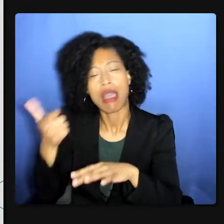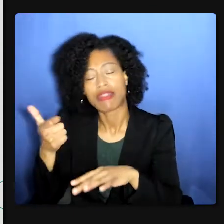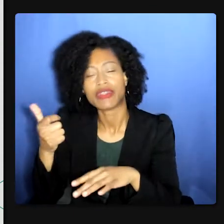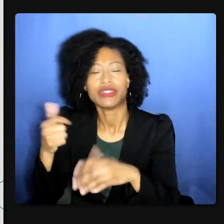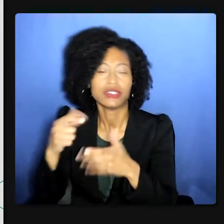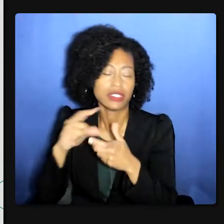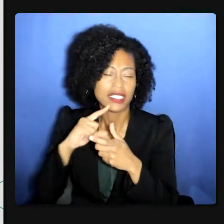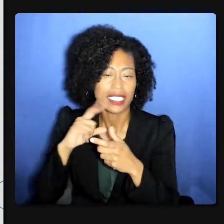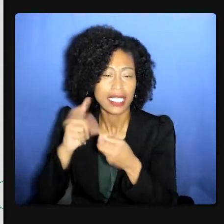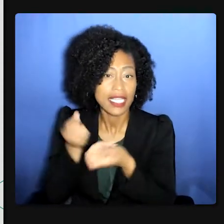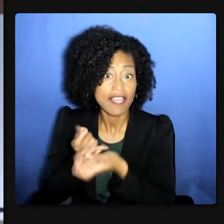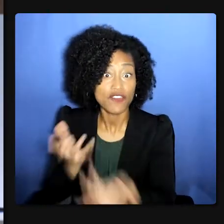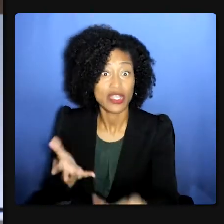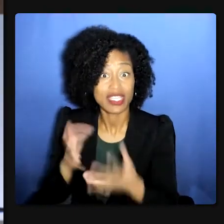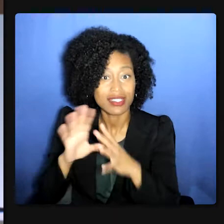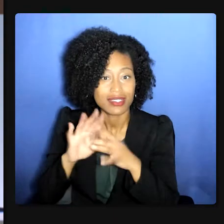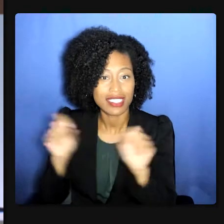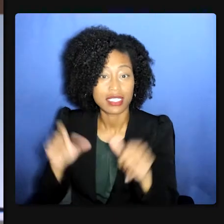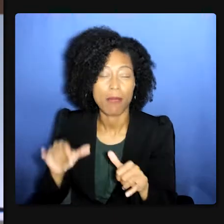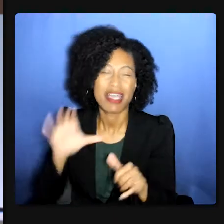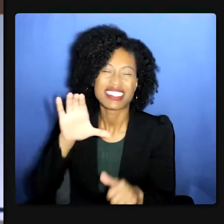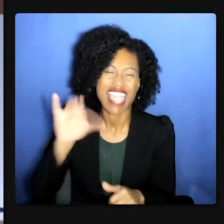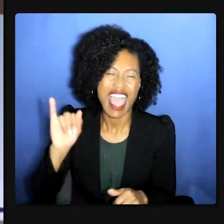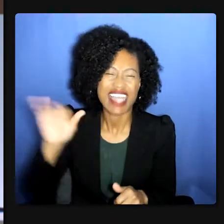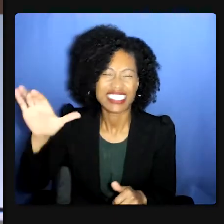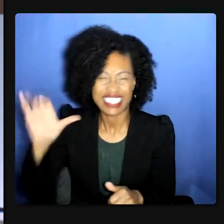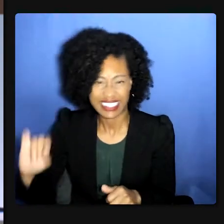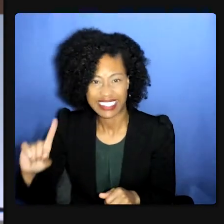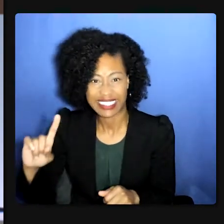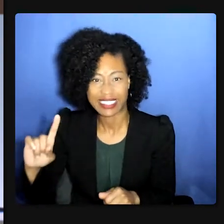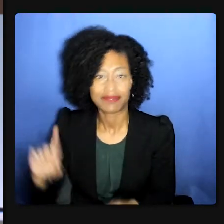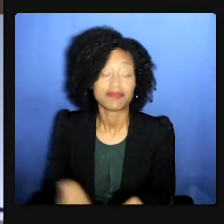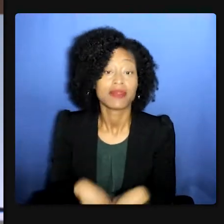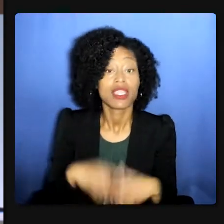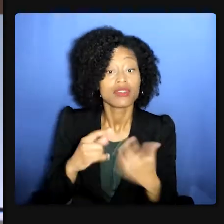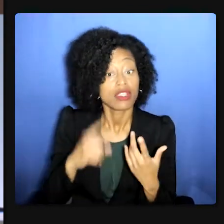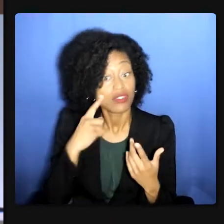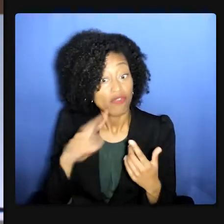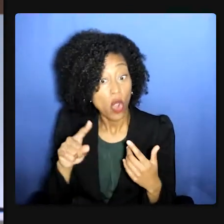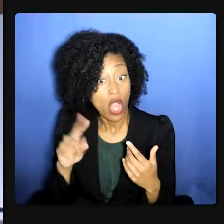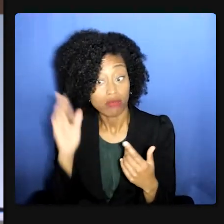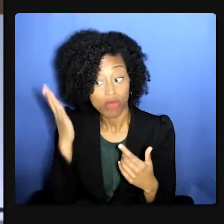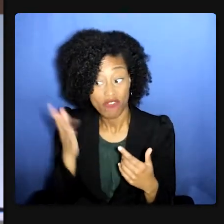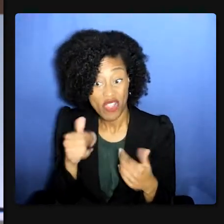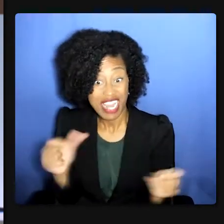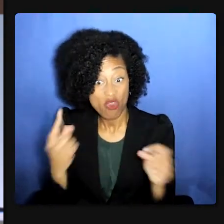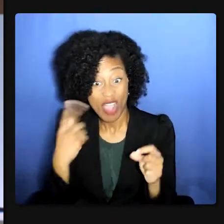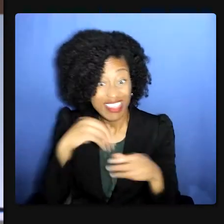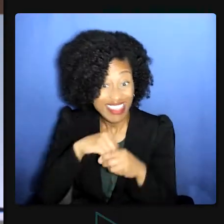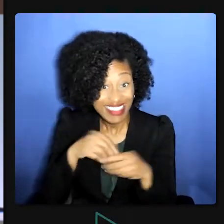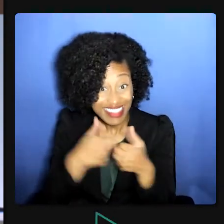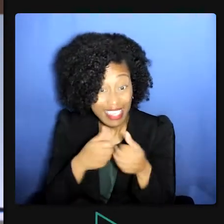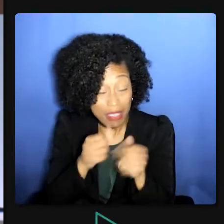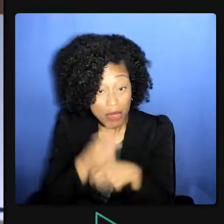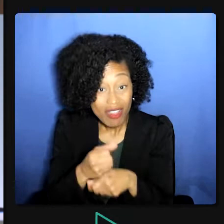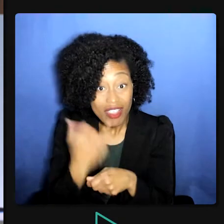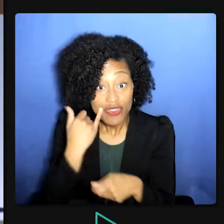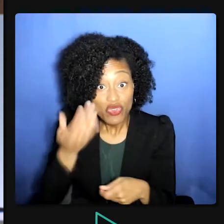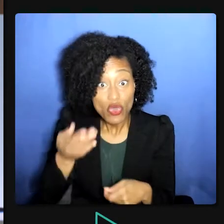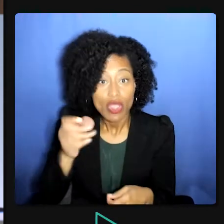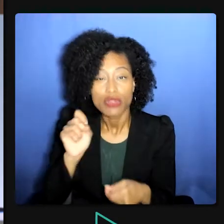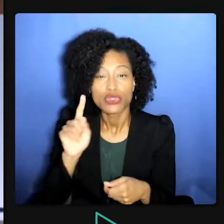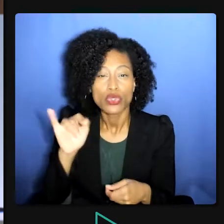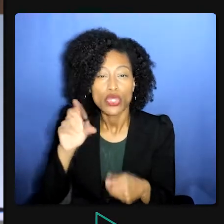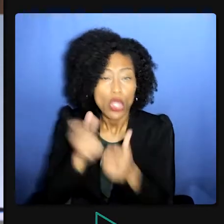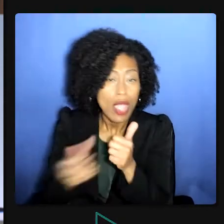or CI/CD. This talk is for everyone involved in game production, especially if you're a studio head or technical lead running